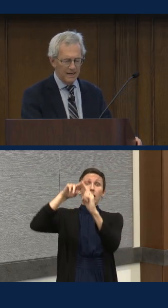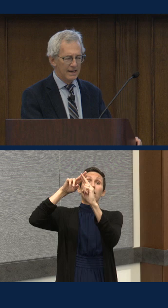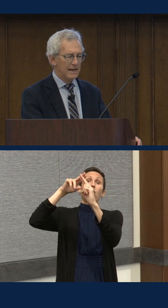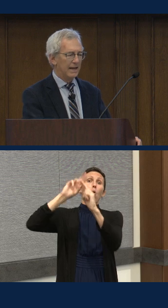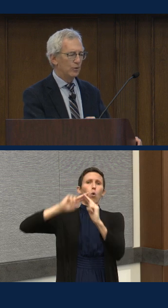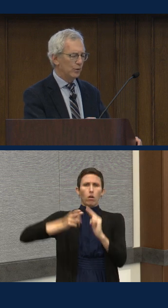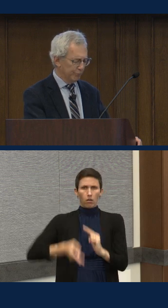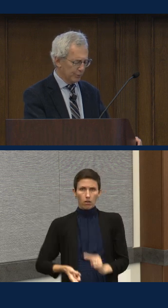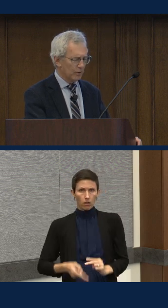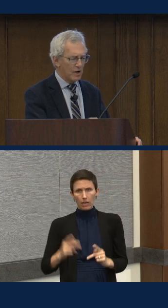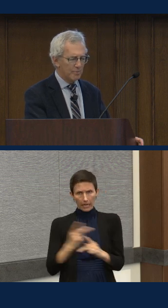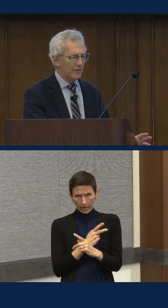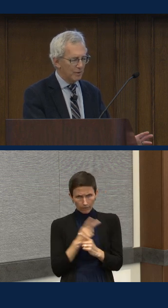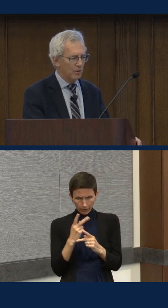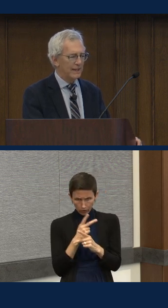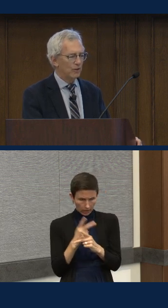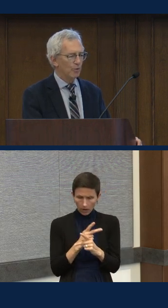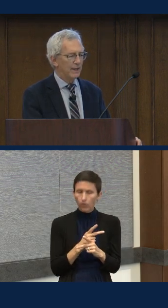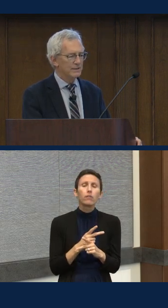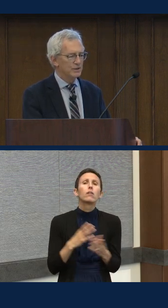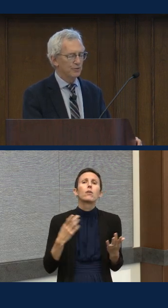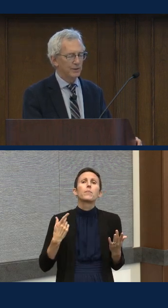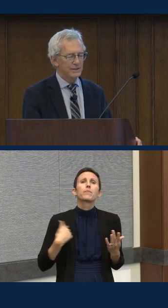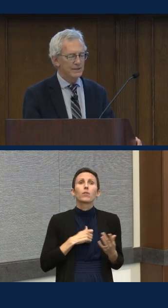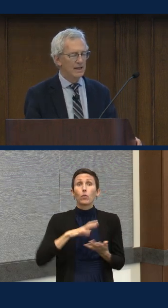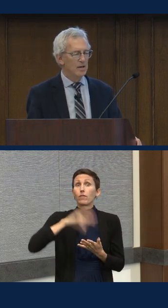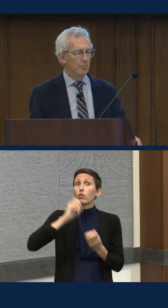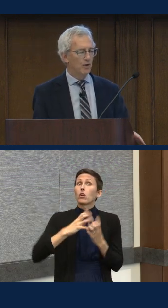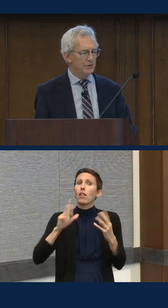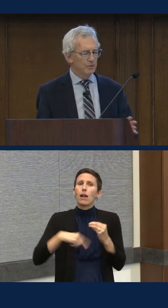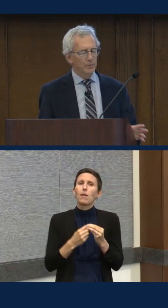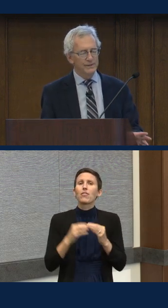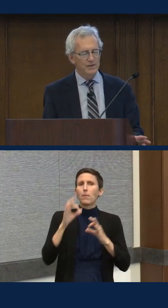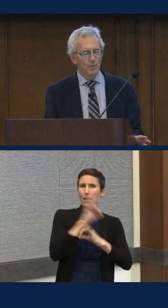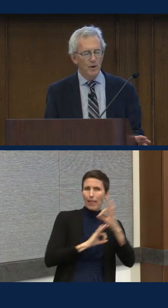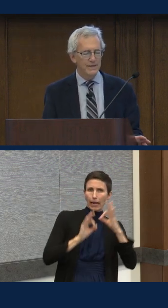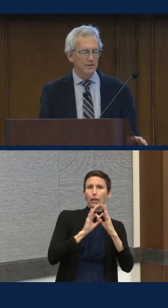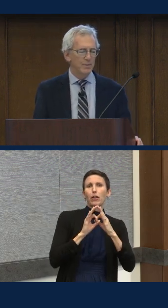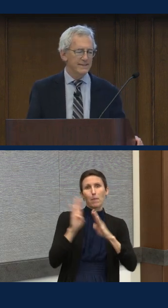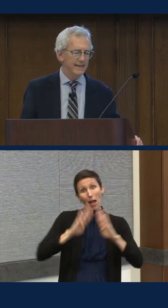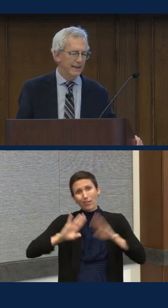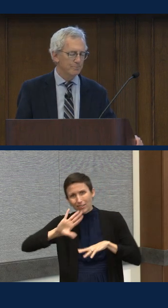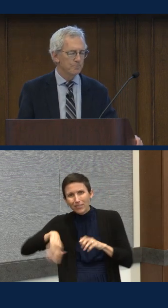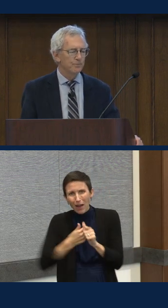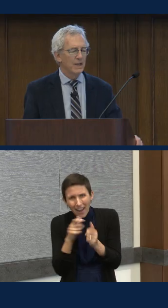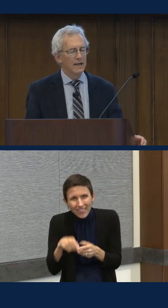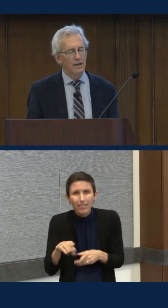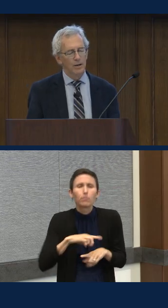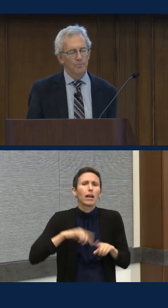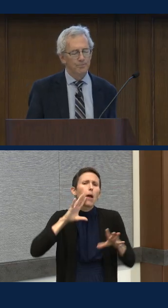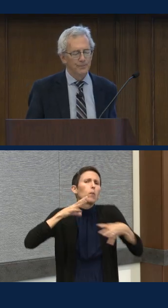direction. And we've learned a lot about the molecular basis for this, but I'll simply summarize it by saying